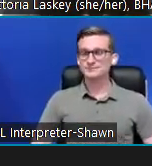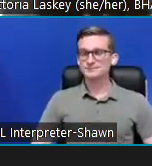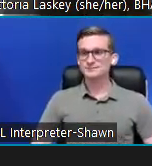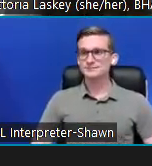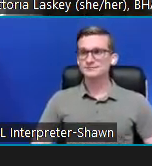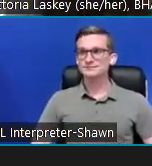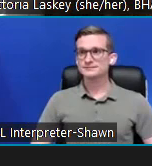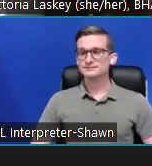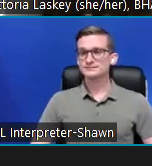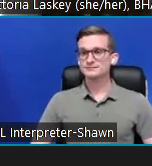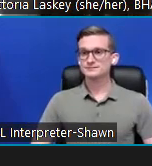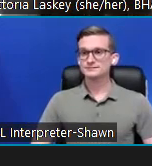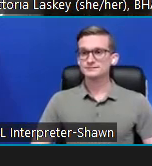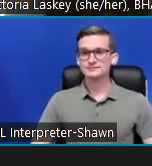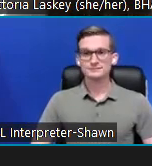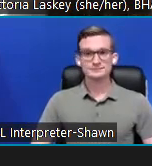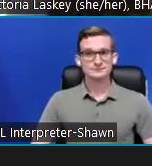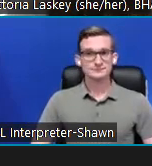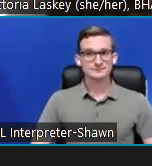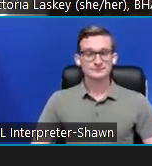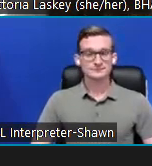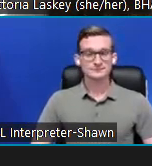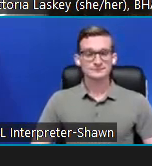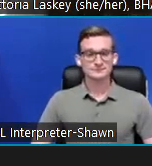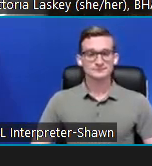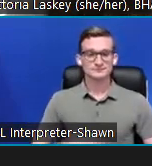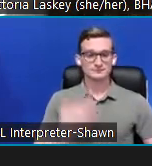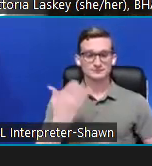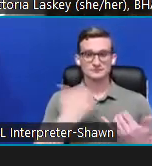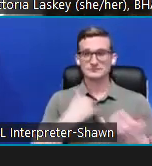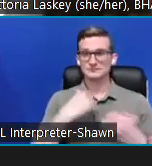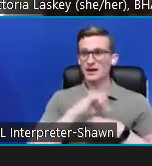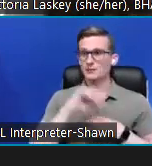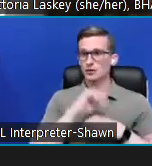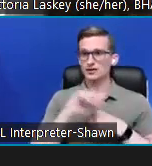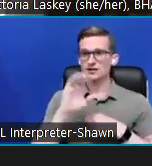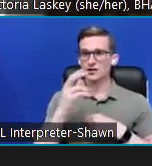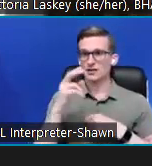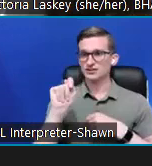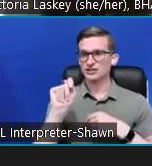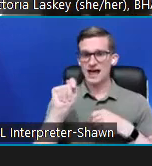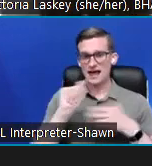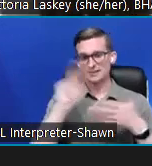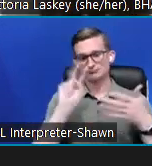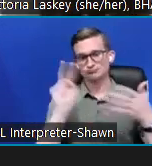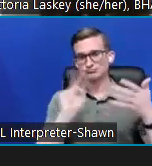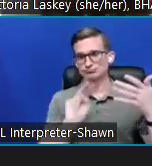And I am, let's see, working on getting through the chat.